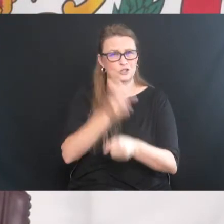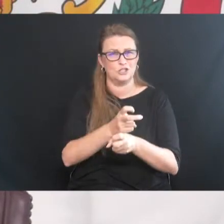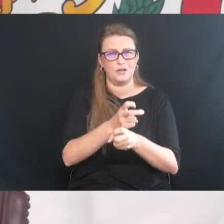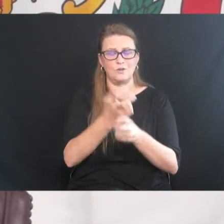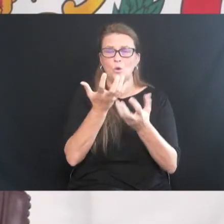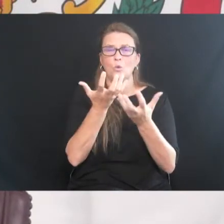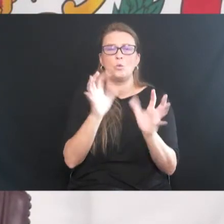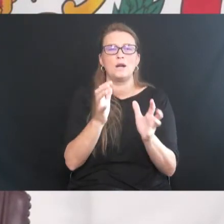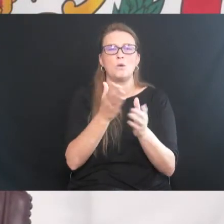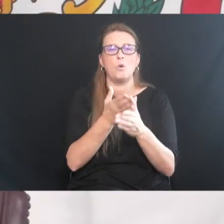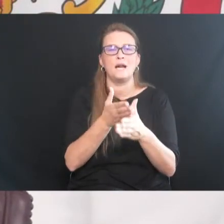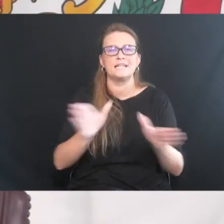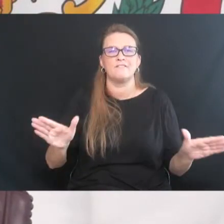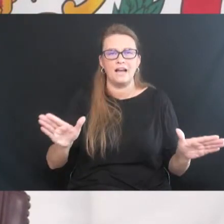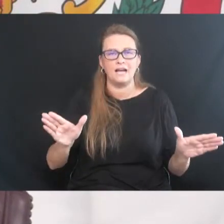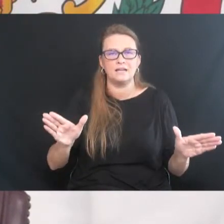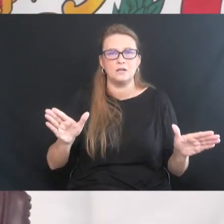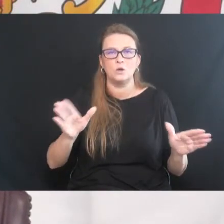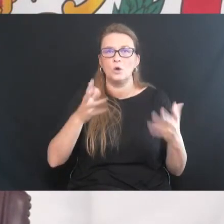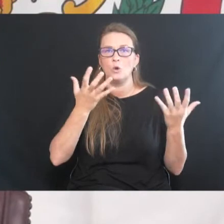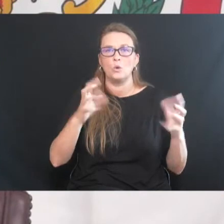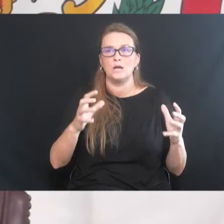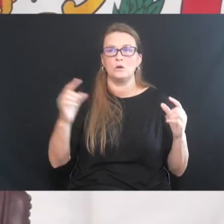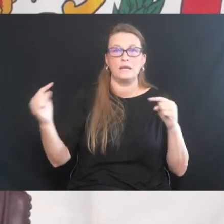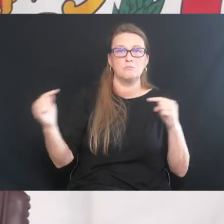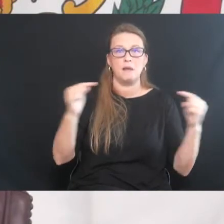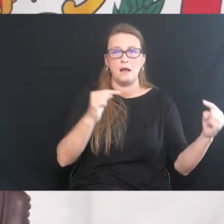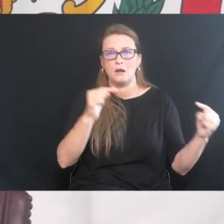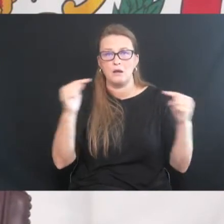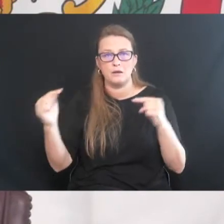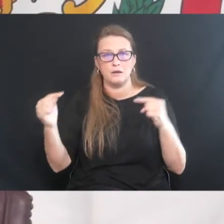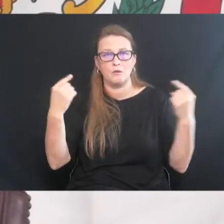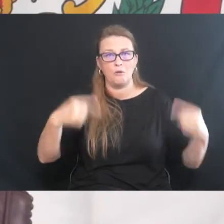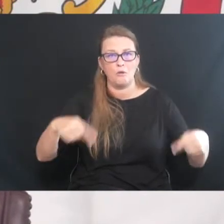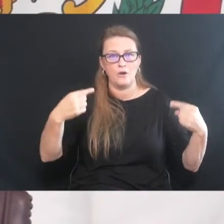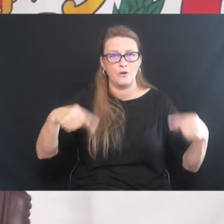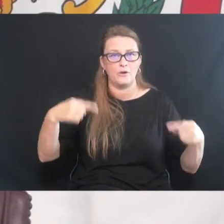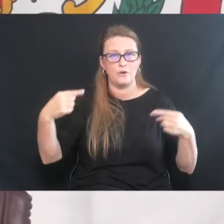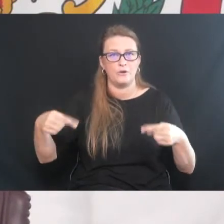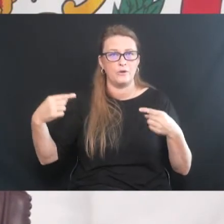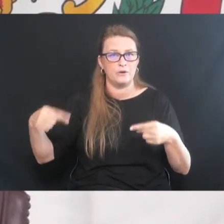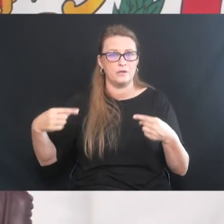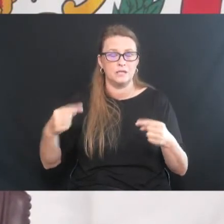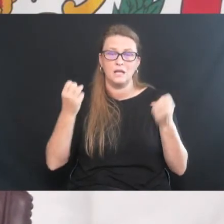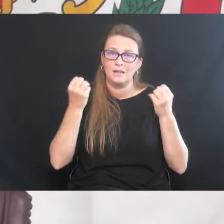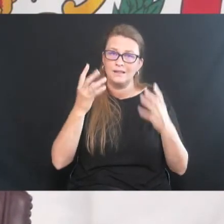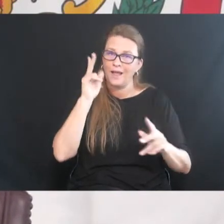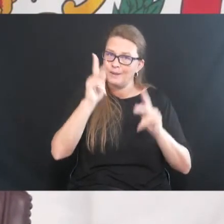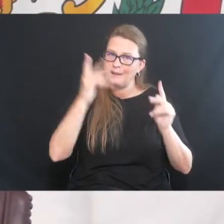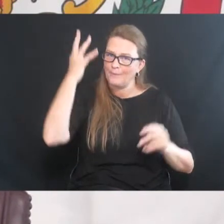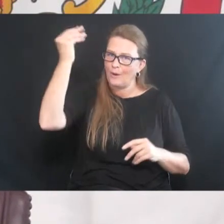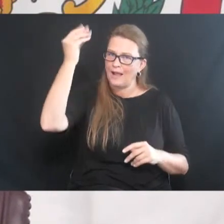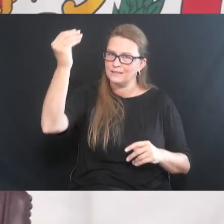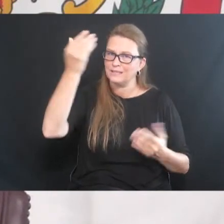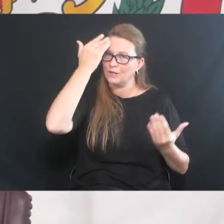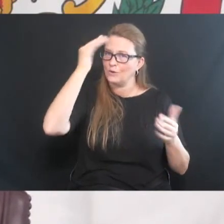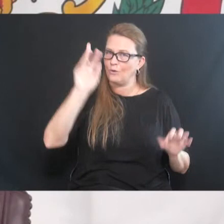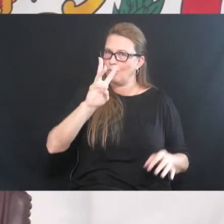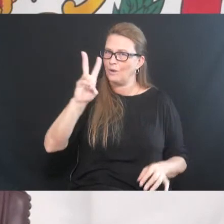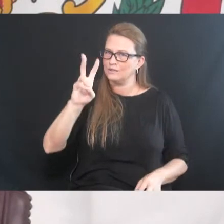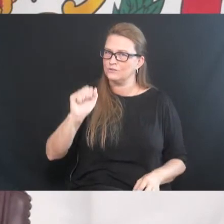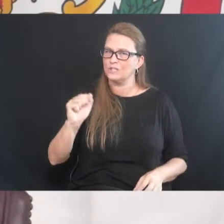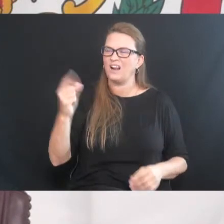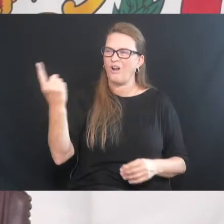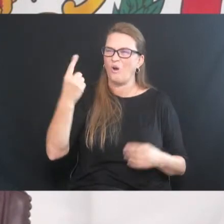We don't need to throw rocks at one another. A lot of people on the outside have always thrown rocks at West Virginia. We don't need to